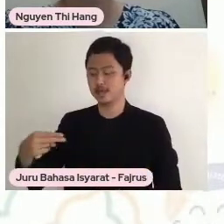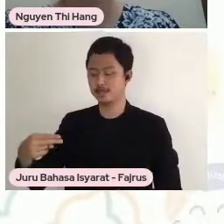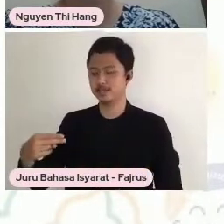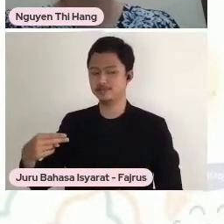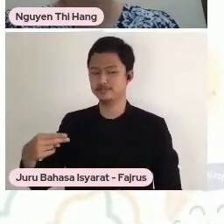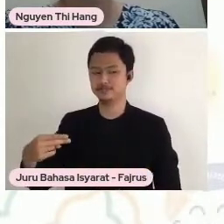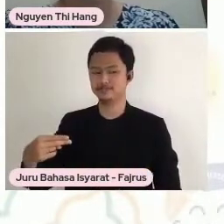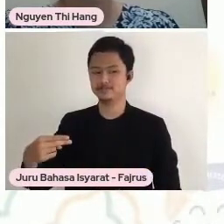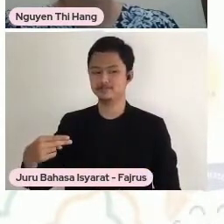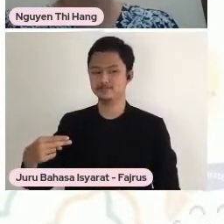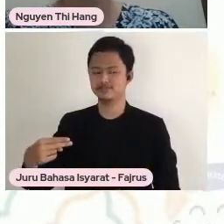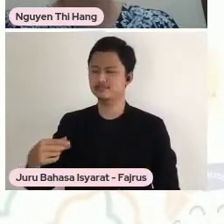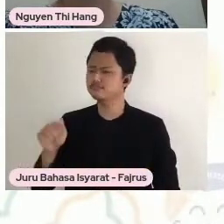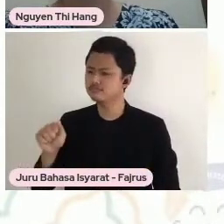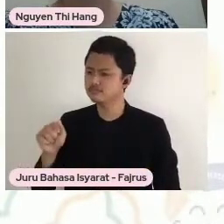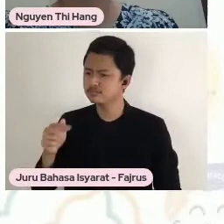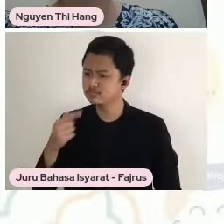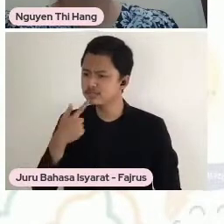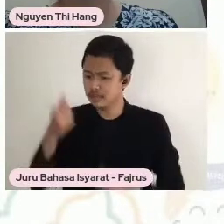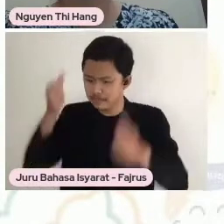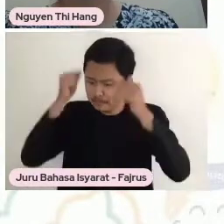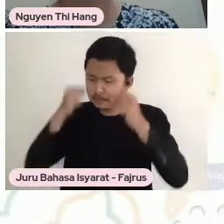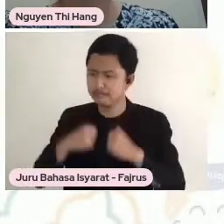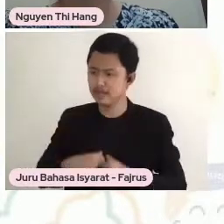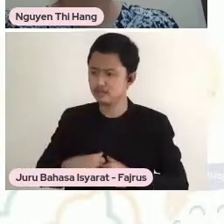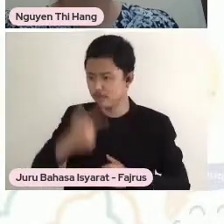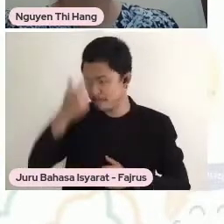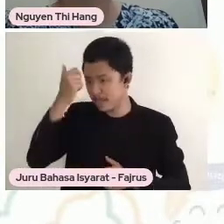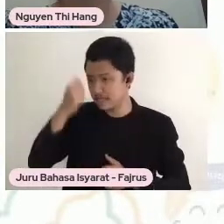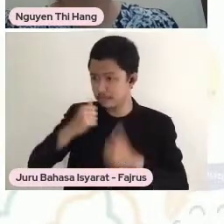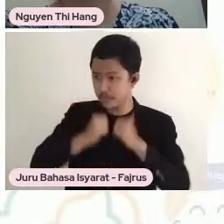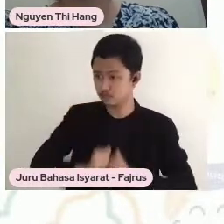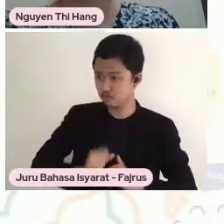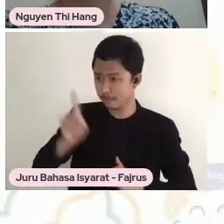Is it the outfit when they are studying at school?